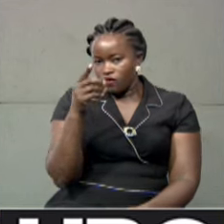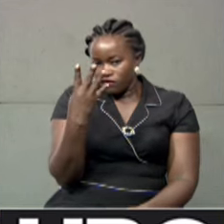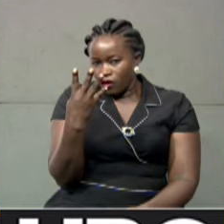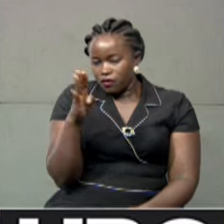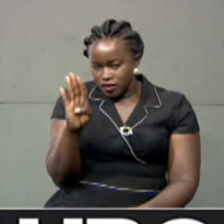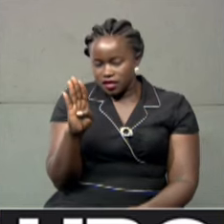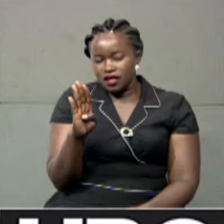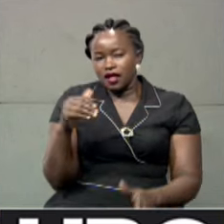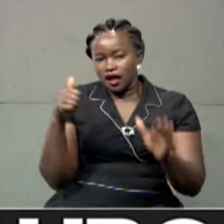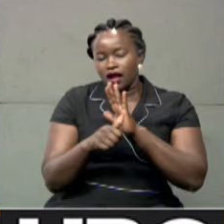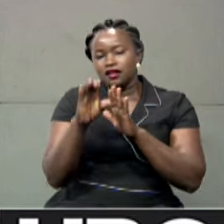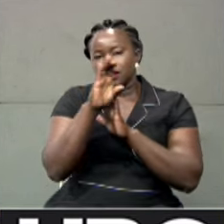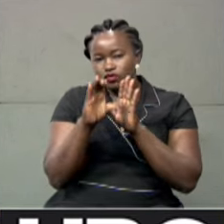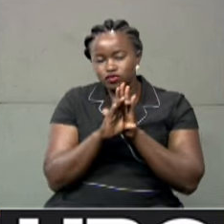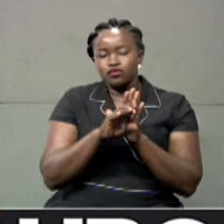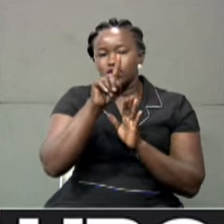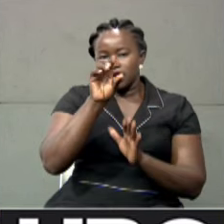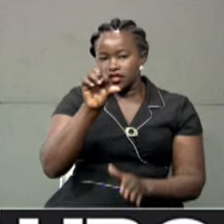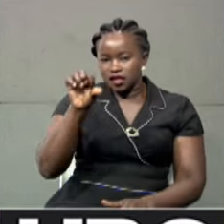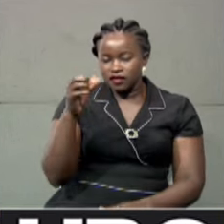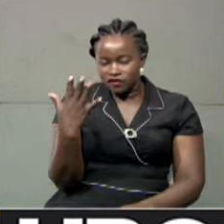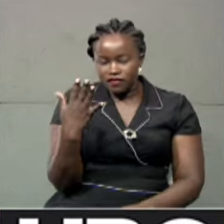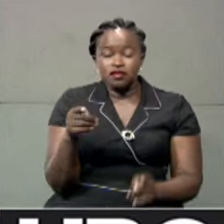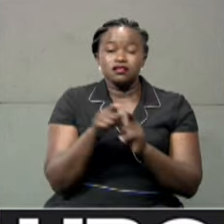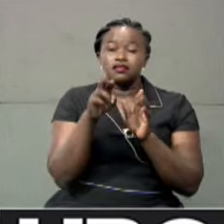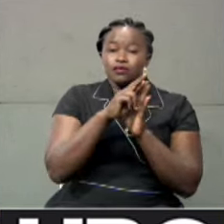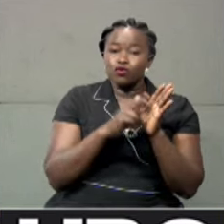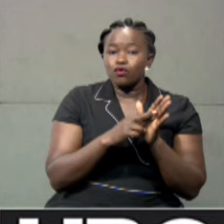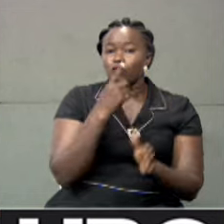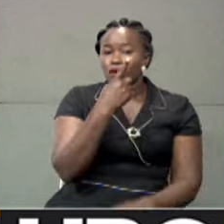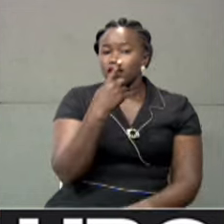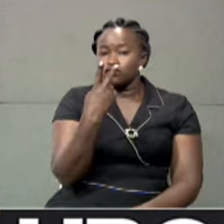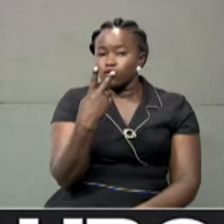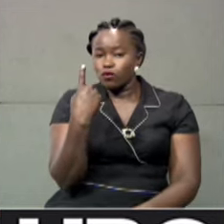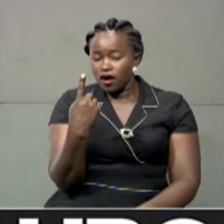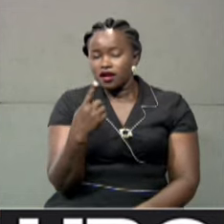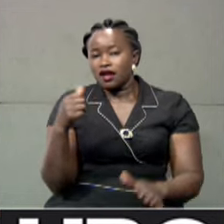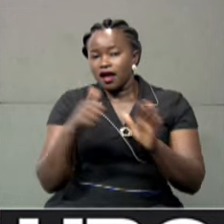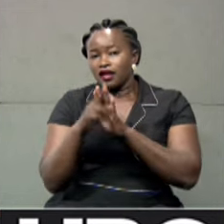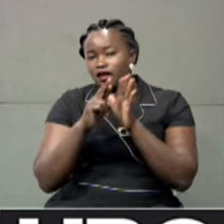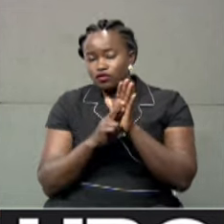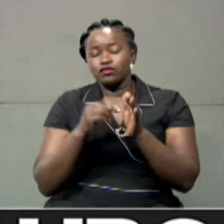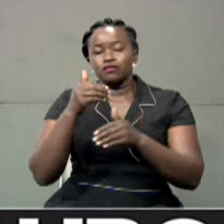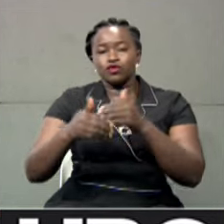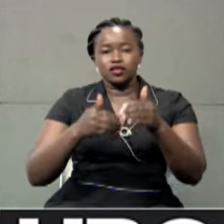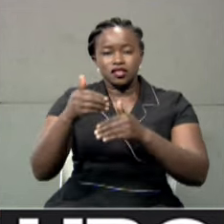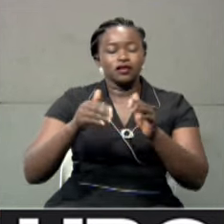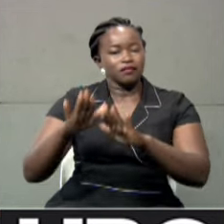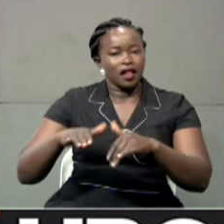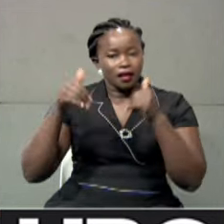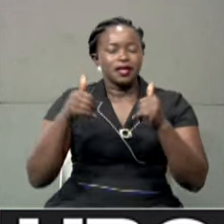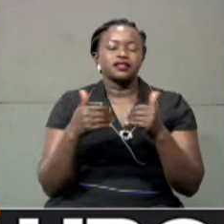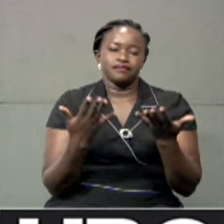the 1995 Constitution and Rule 121 of the Rules of Procedure, the